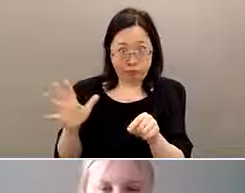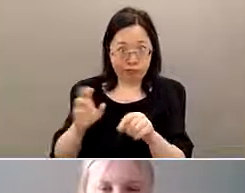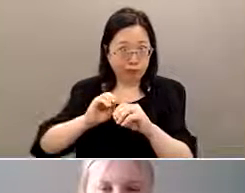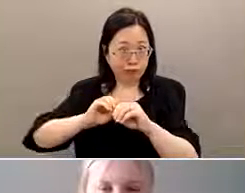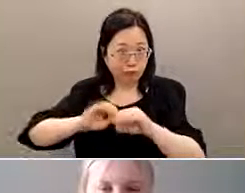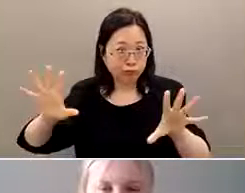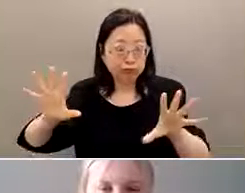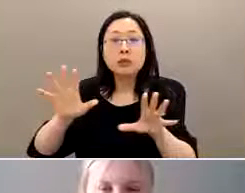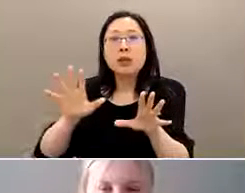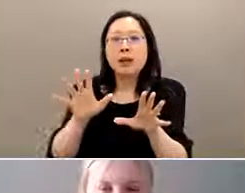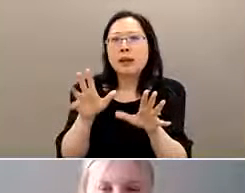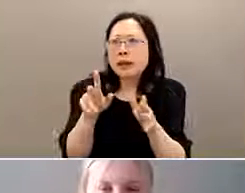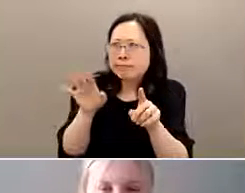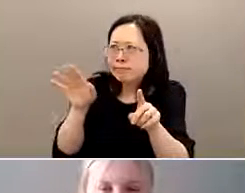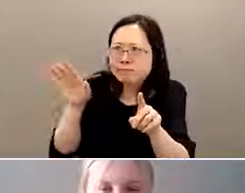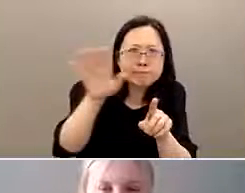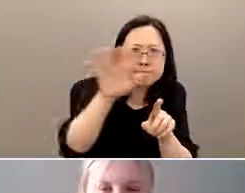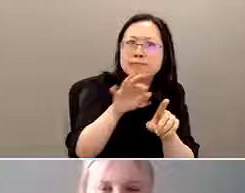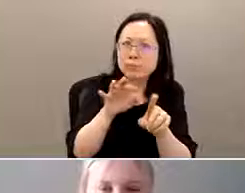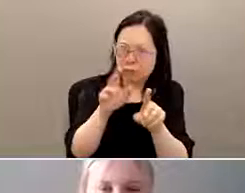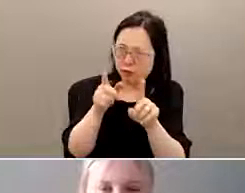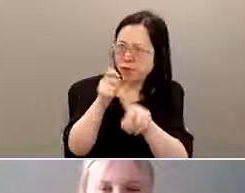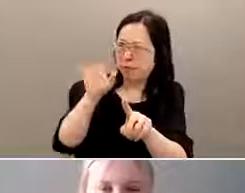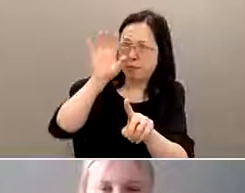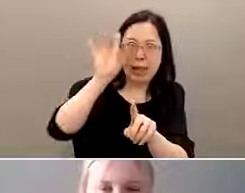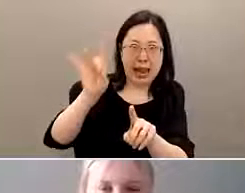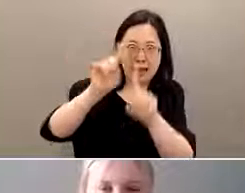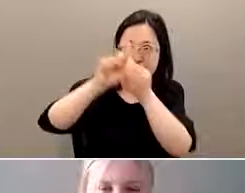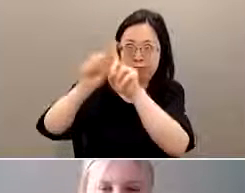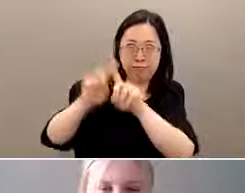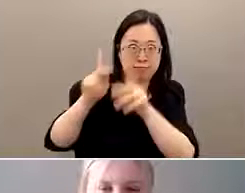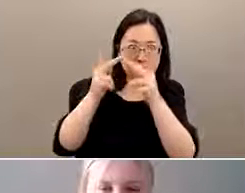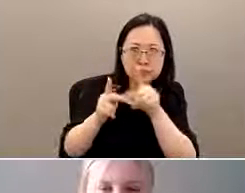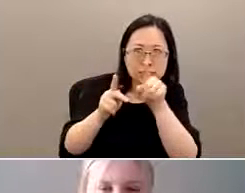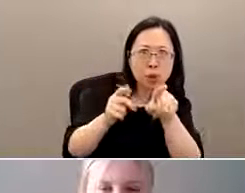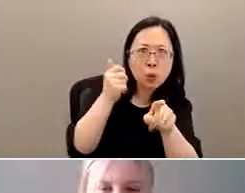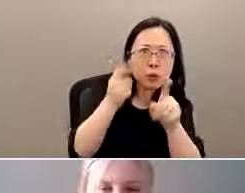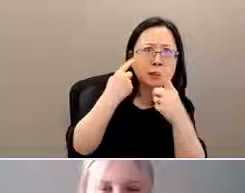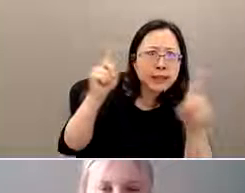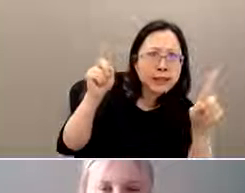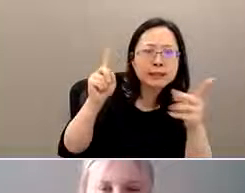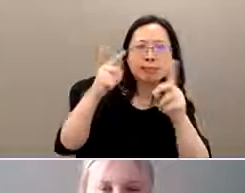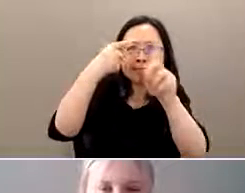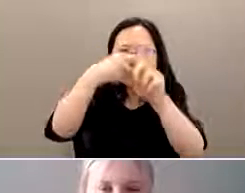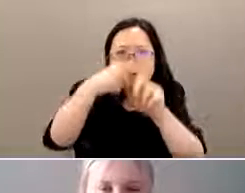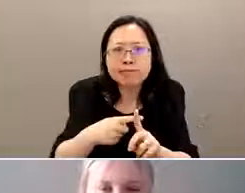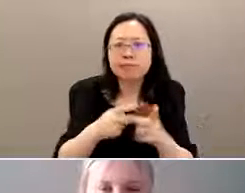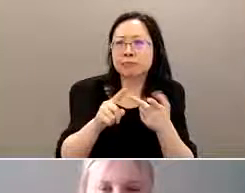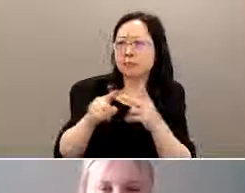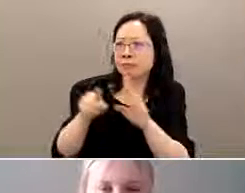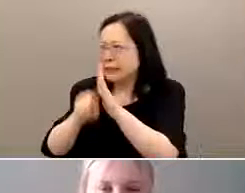learning from the implementation sites exactly what is effective and how to update the toolkit